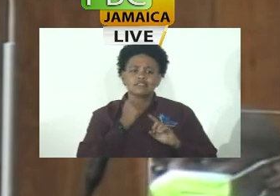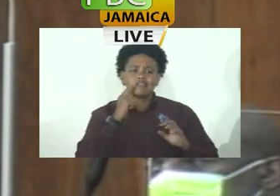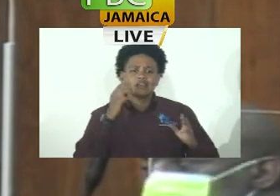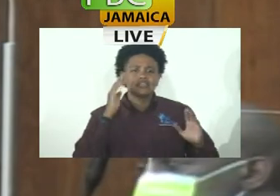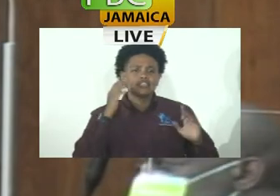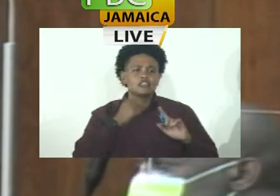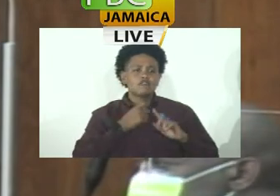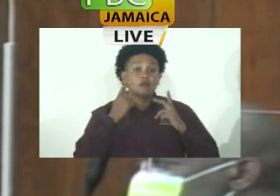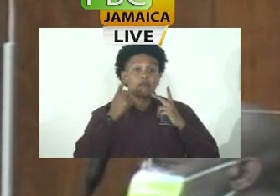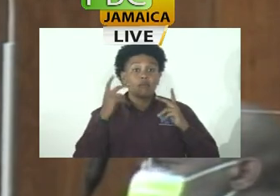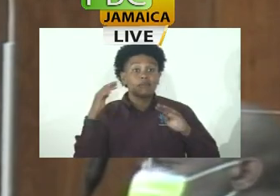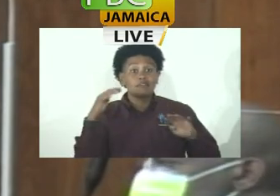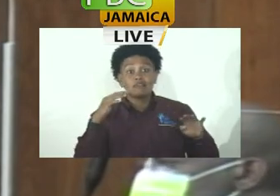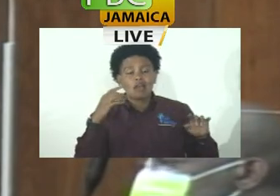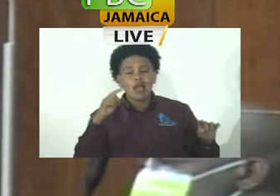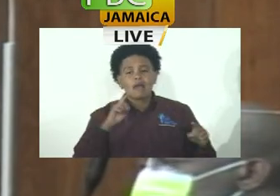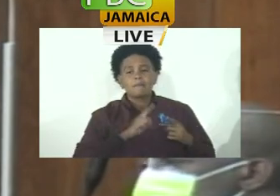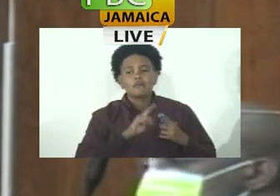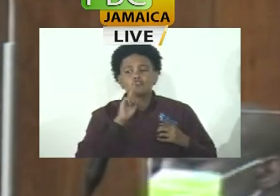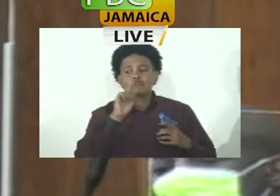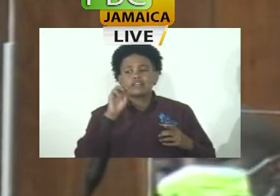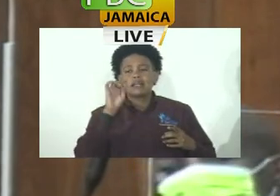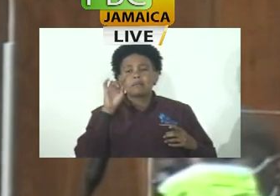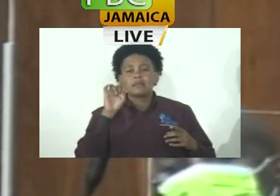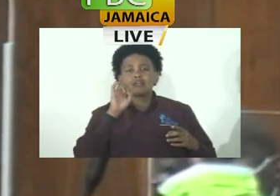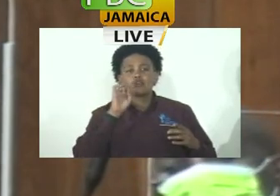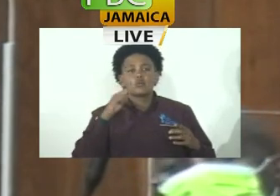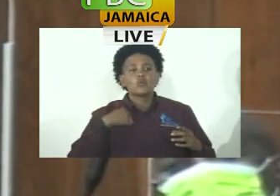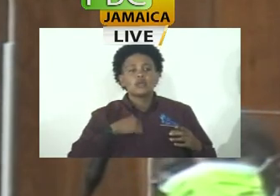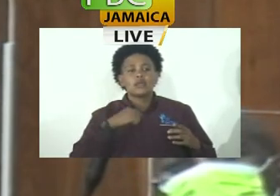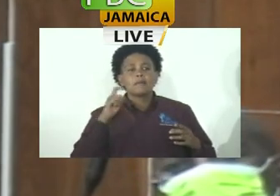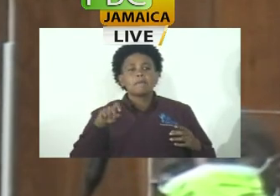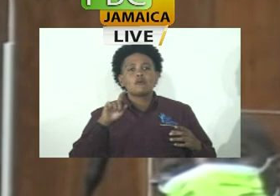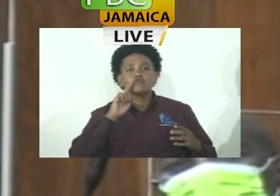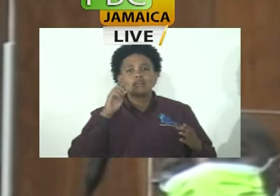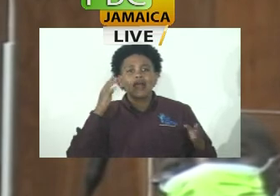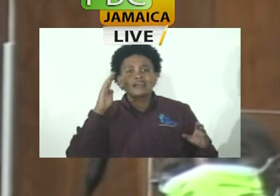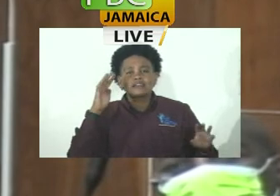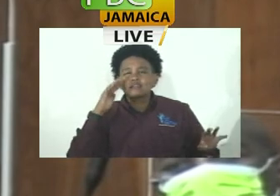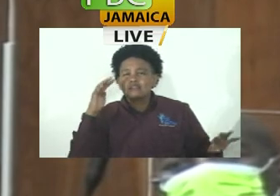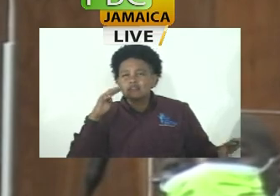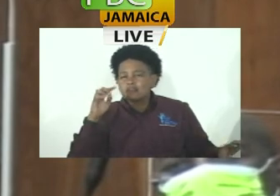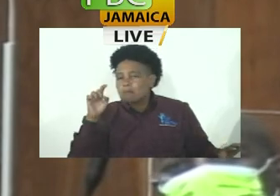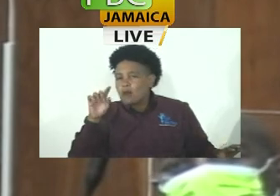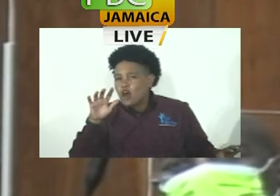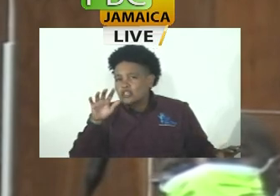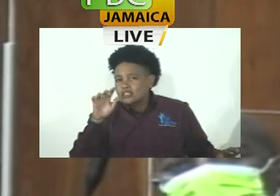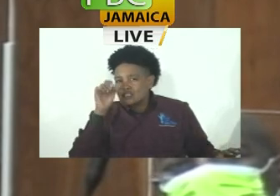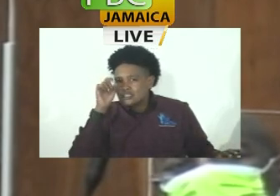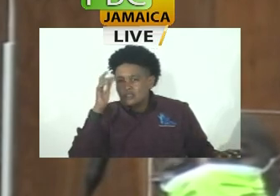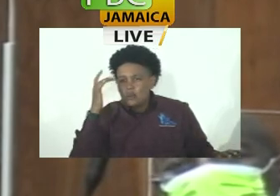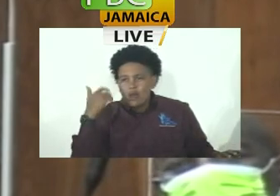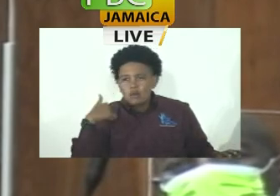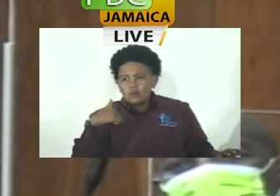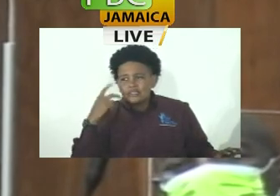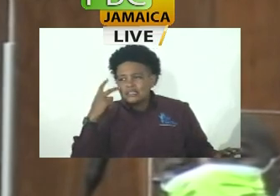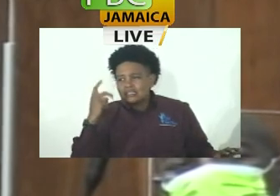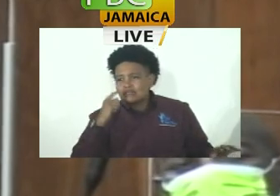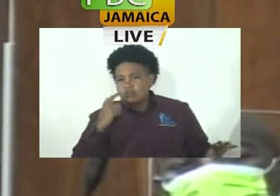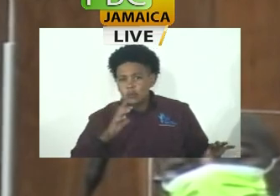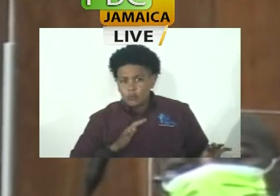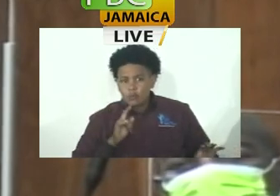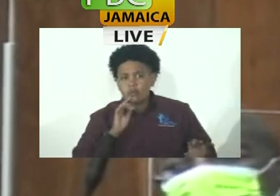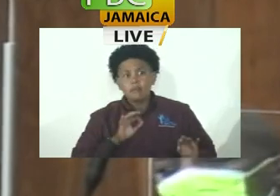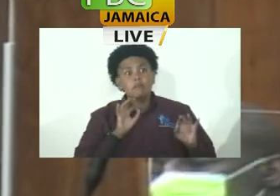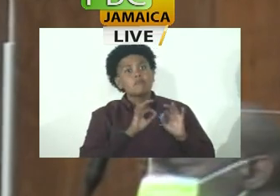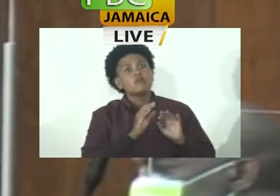from the public and the media to which we must pay attention once we see the enormous improvements in the